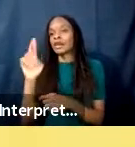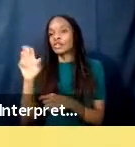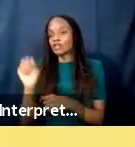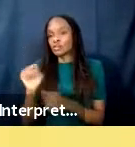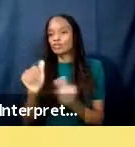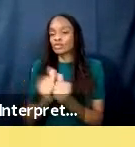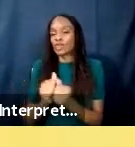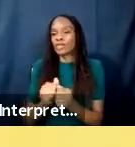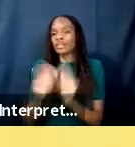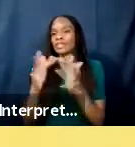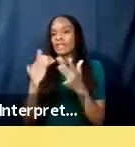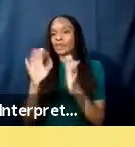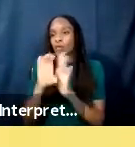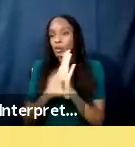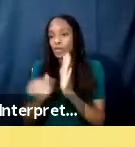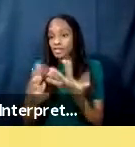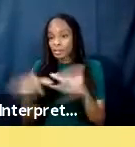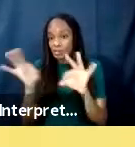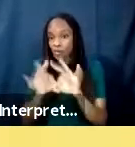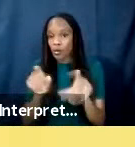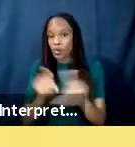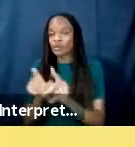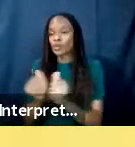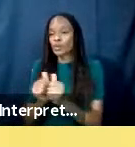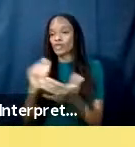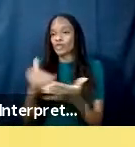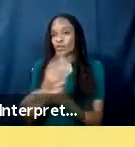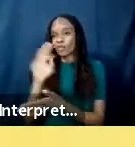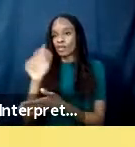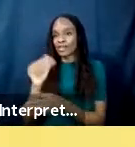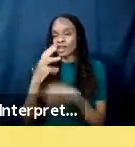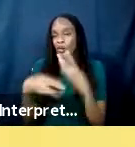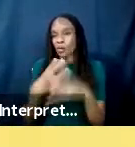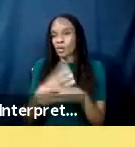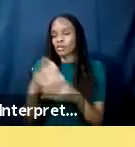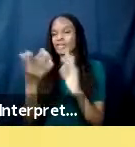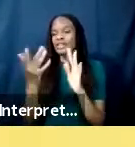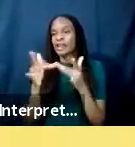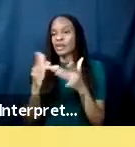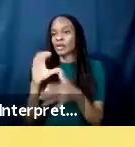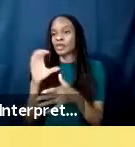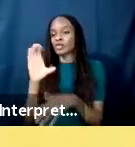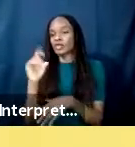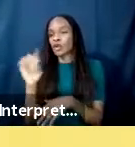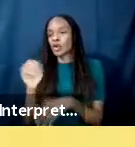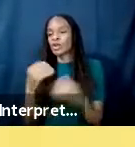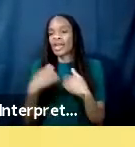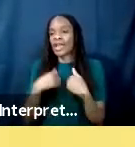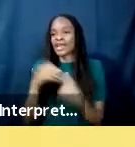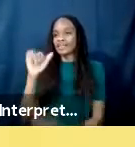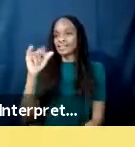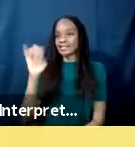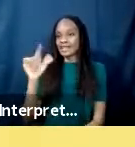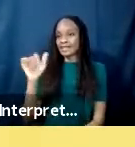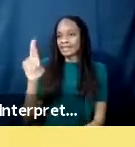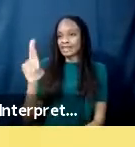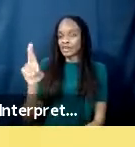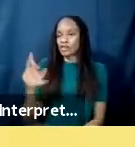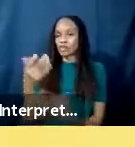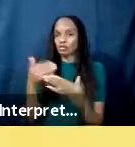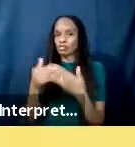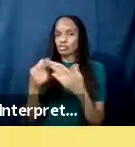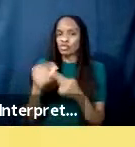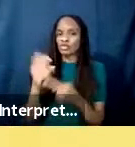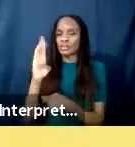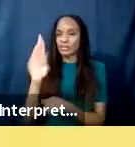So that's important as well in the new media world. The network code also has new media side letters similar to the CBA and the television